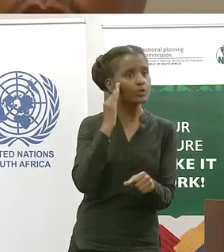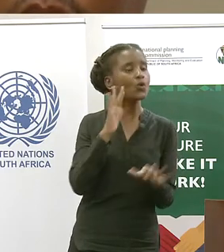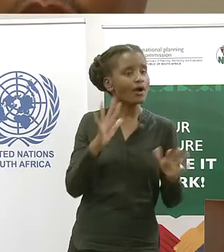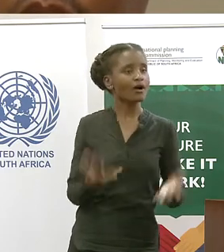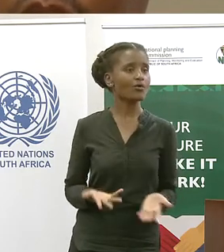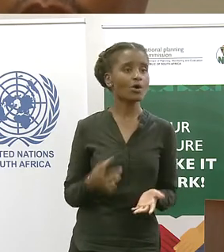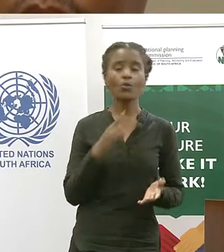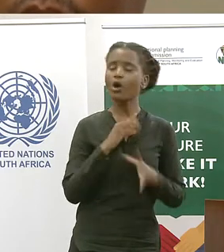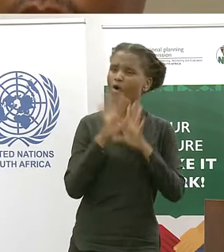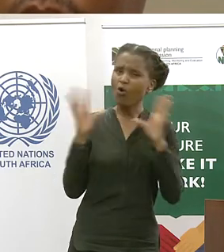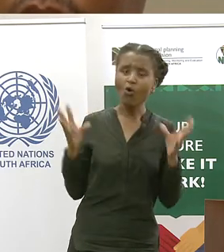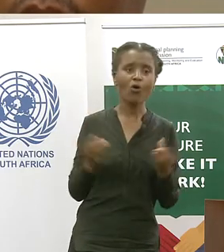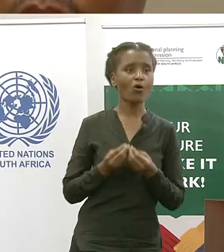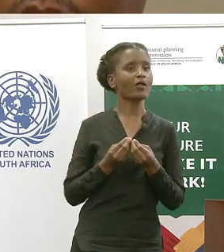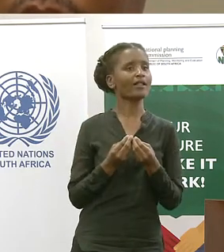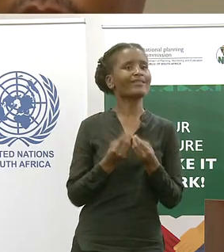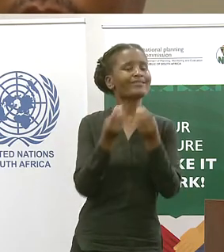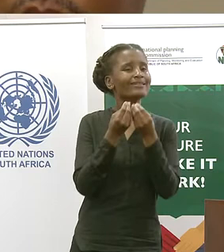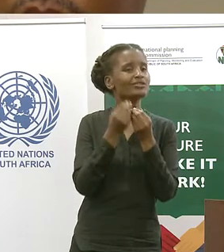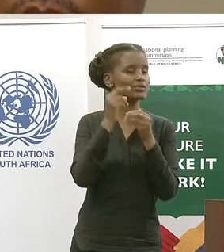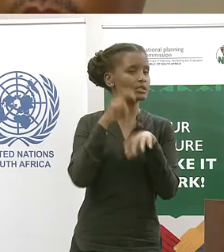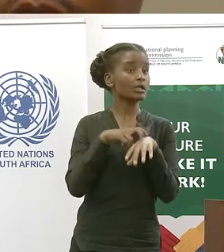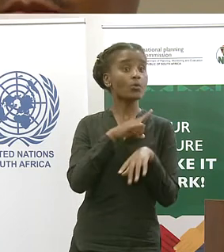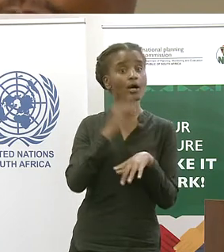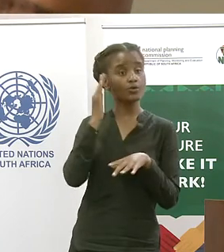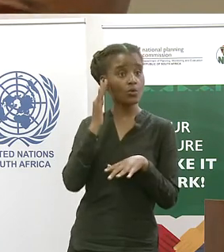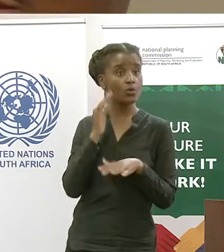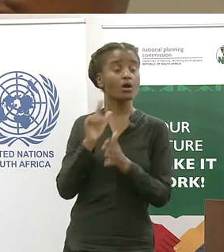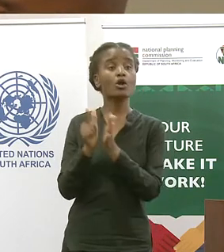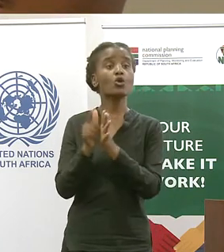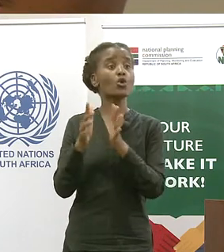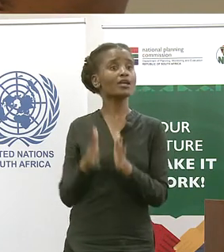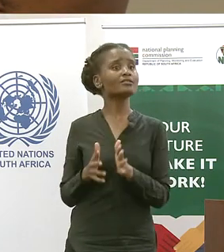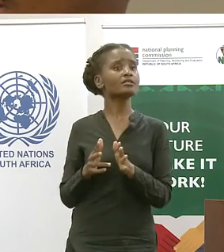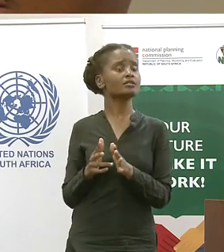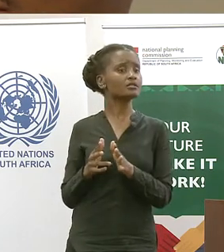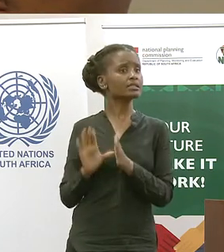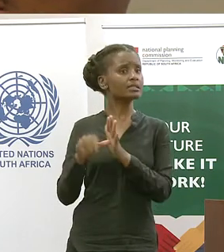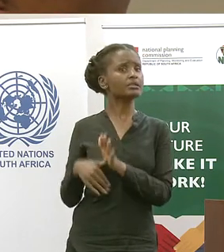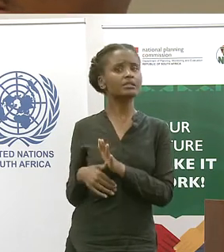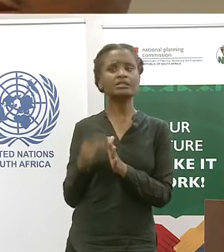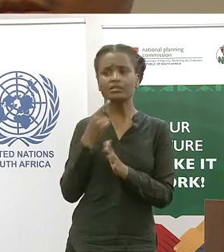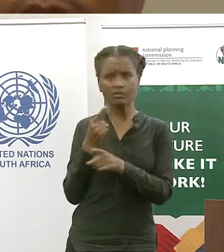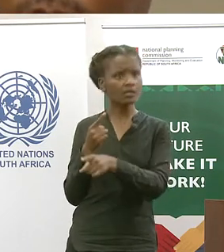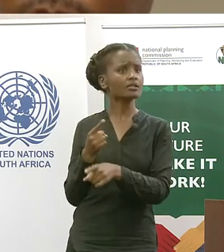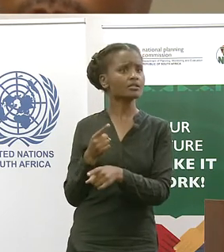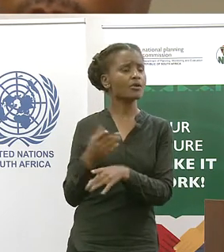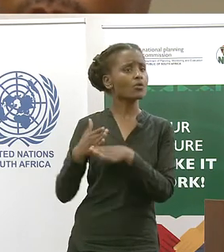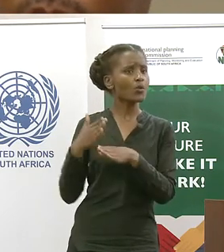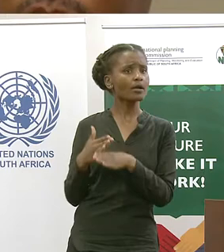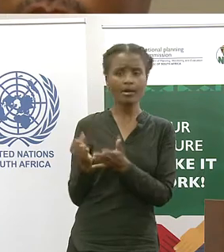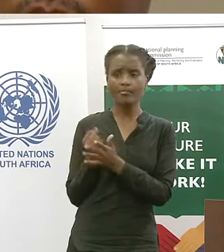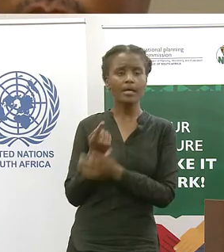instruments. Lawyers with disabilities, go make some money. Let's stop complaining about after the Equality Court, what